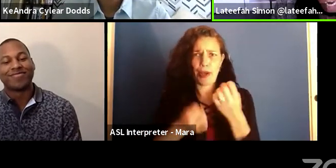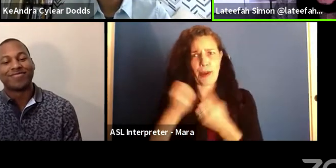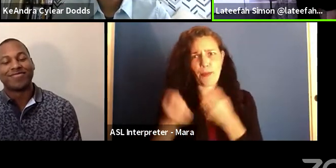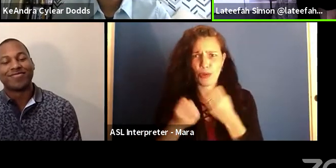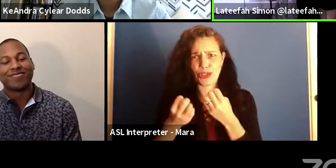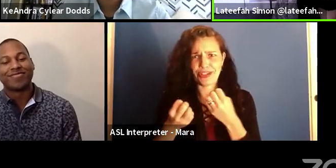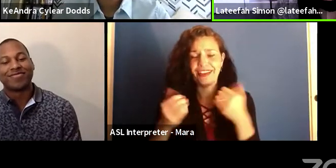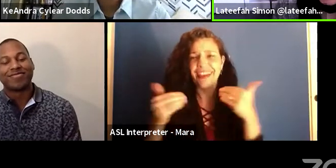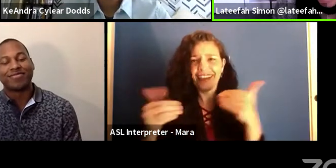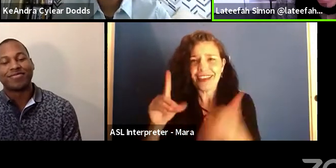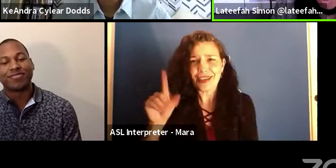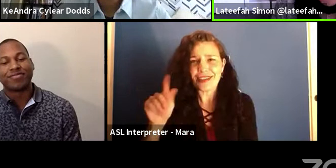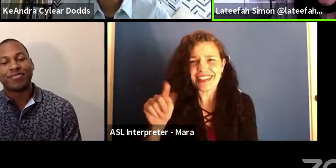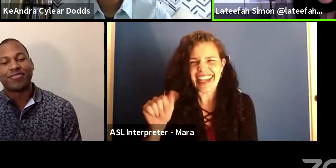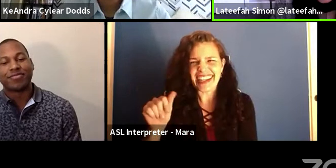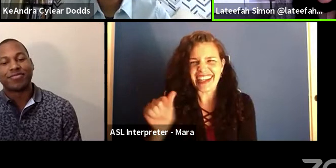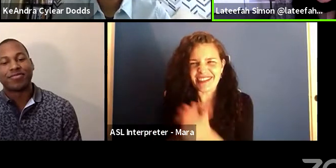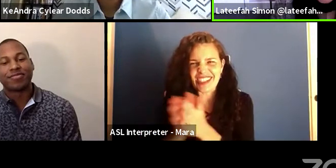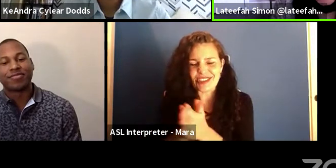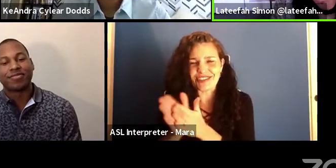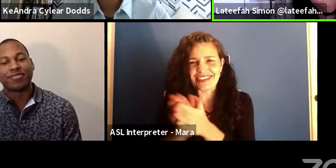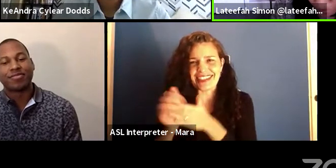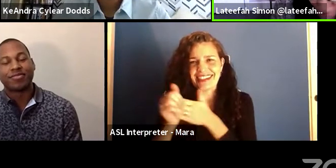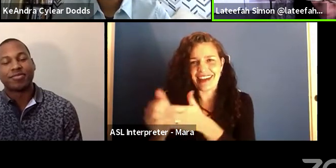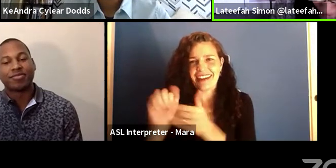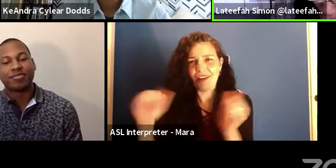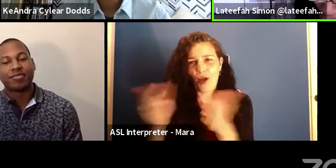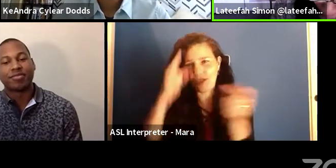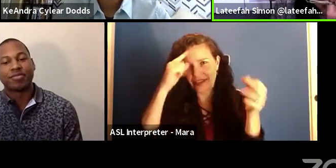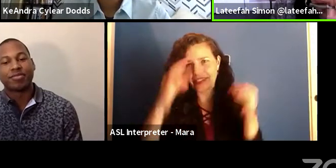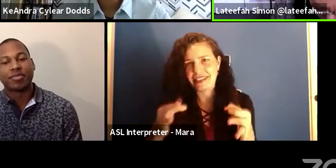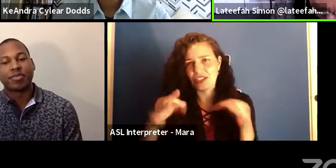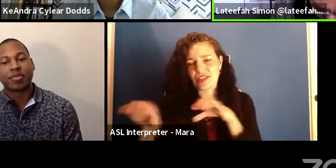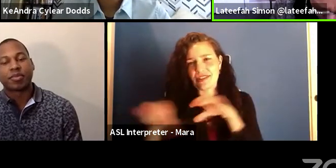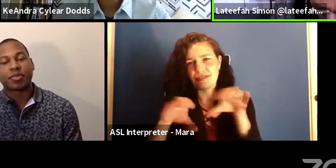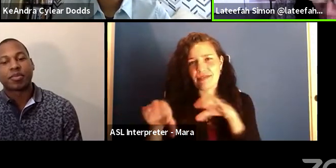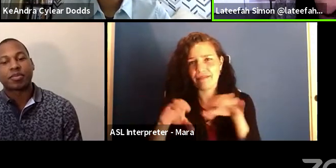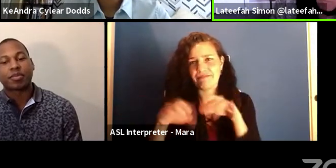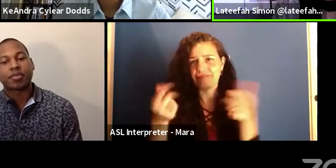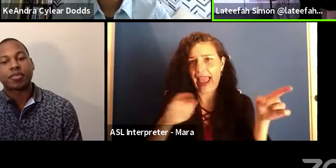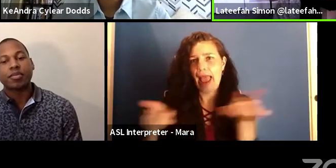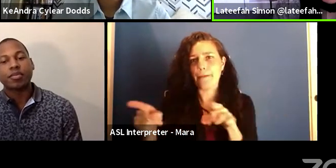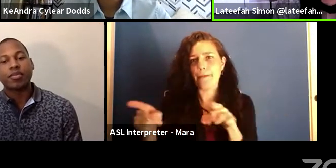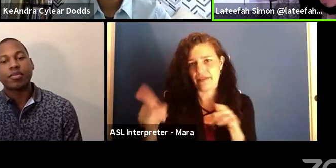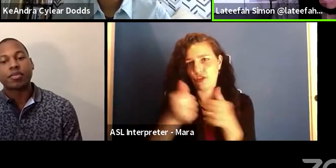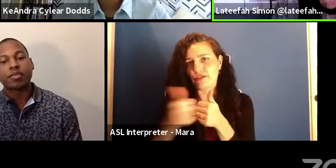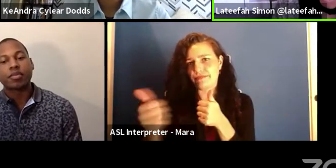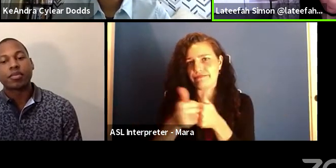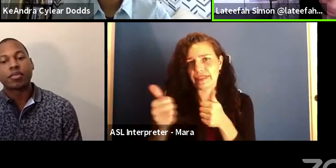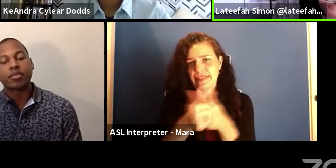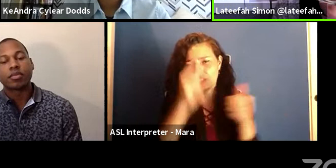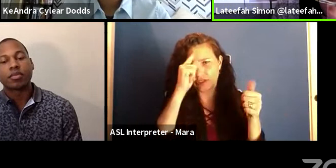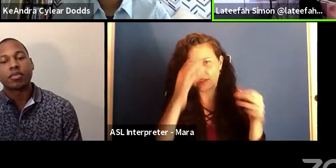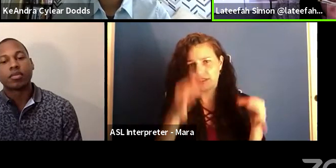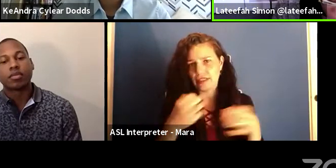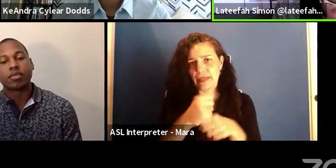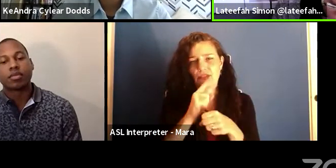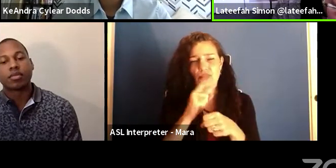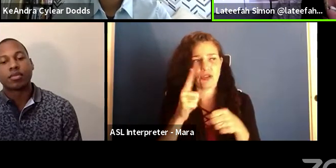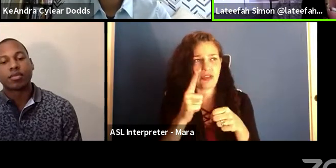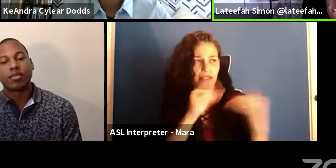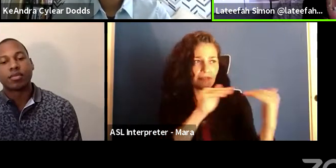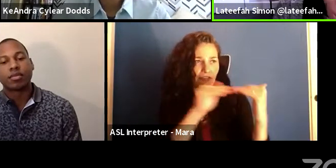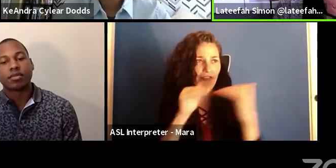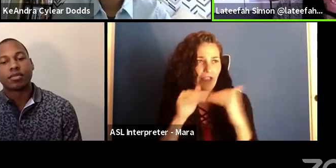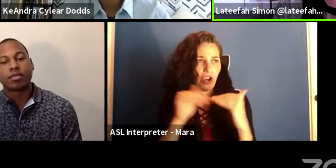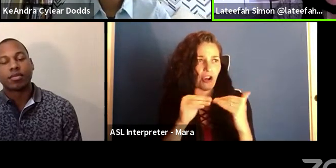to guide every single decision that we make, from service provision, you know, to proposals around fare and inflation increases. And then